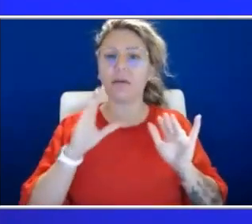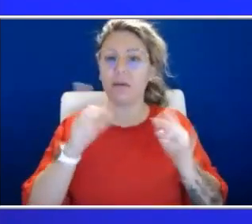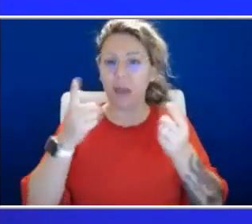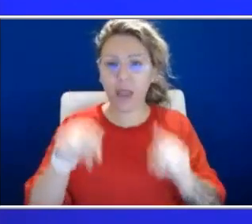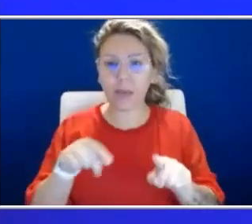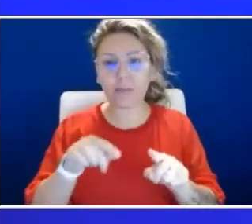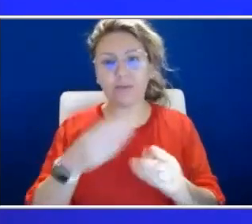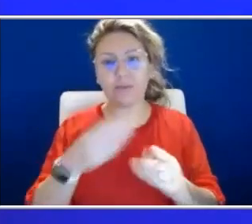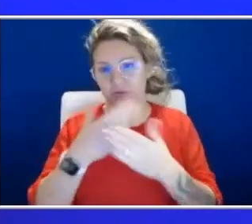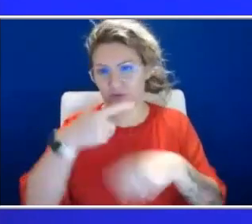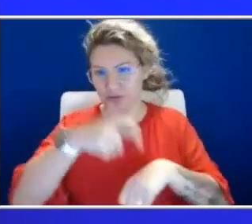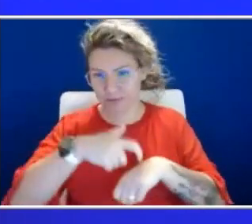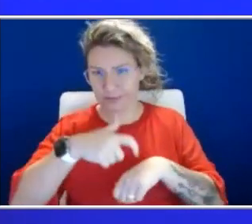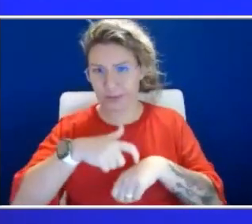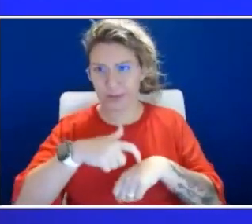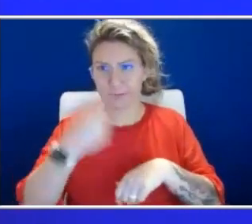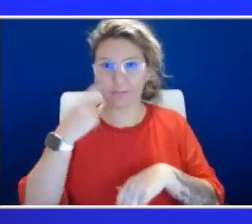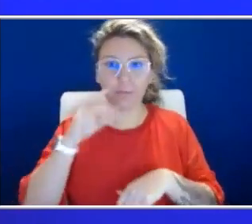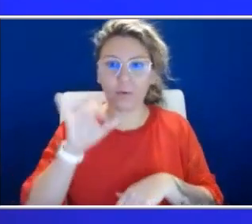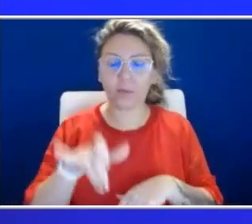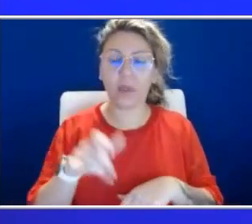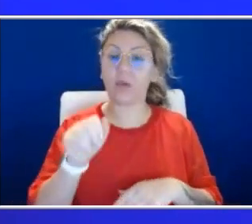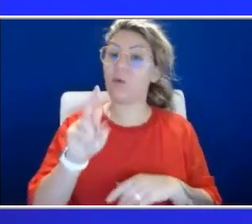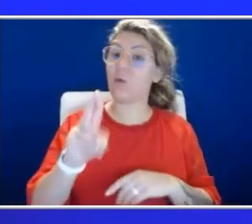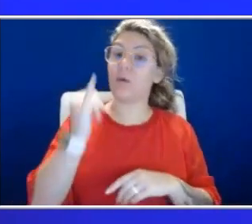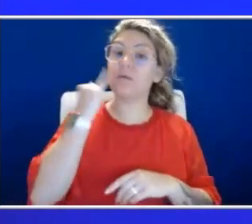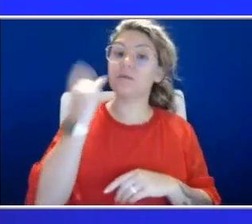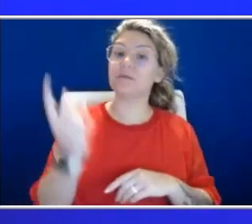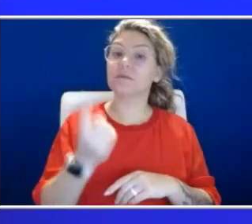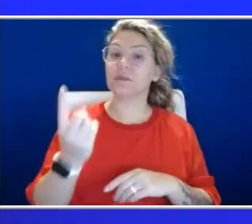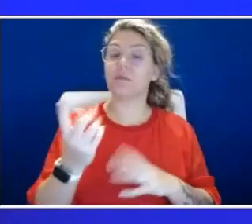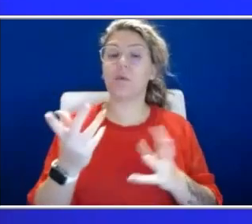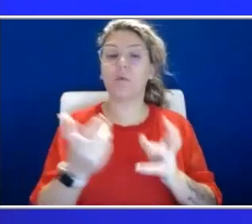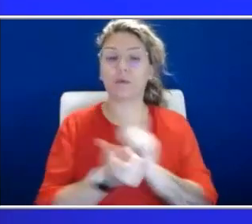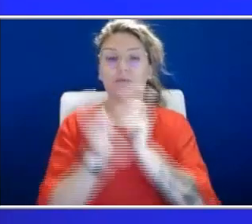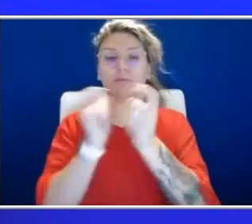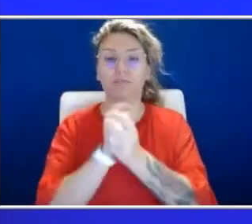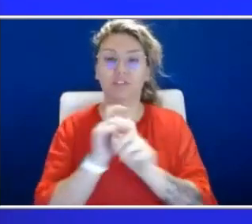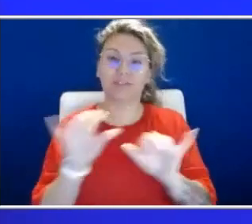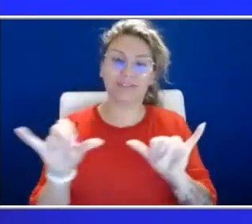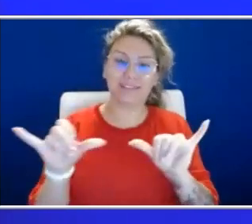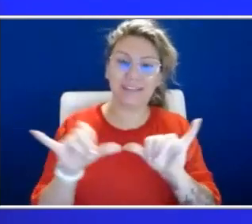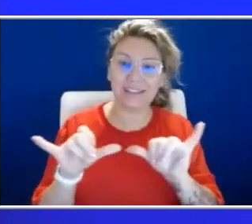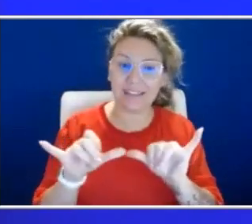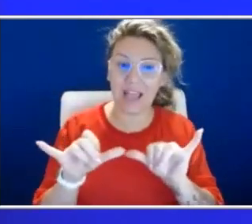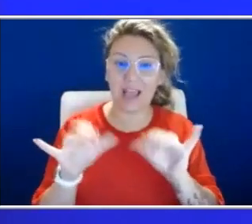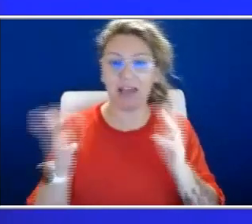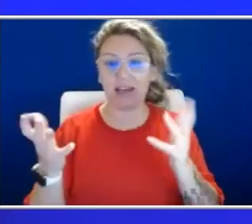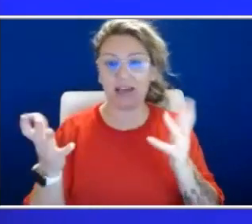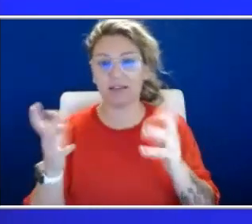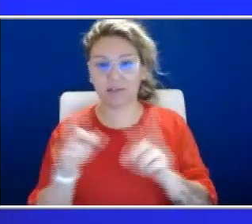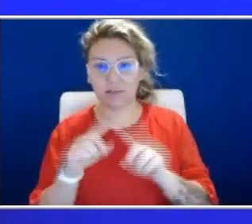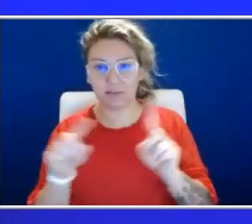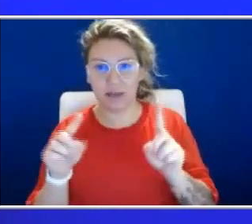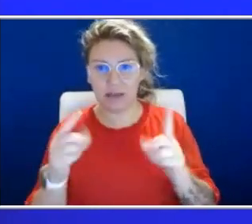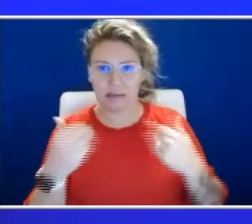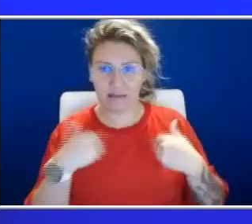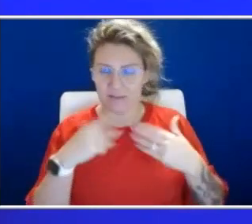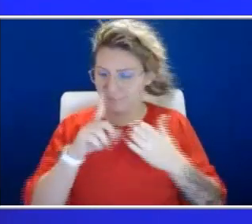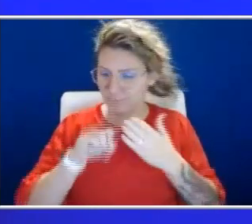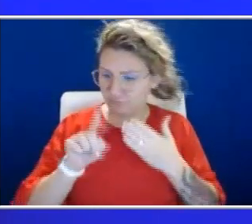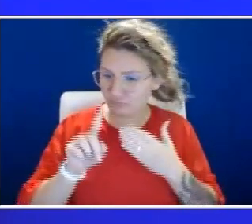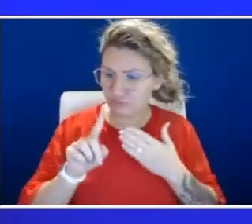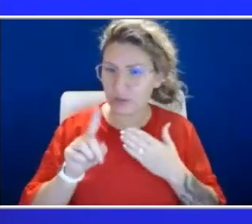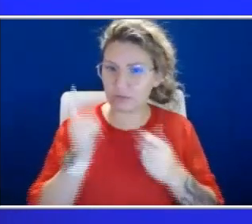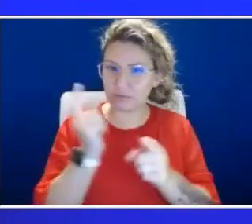done. Or if somebody would like to change the size, but having them checked